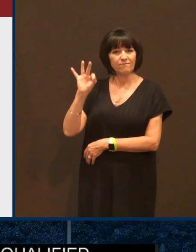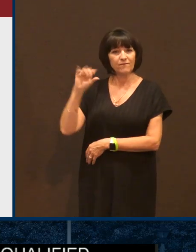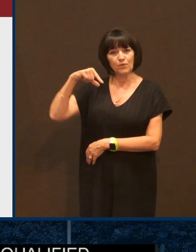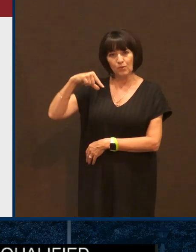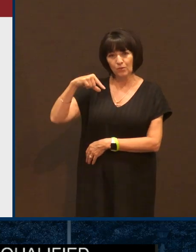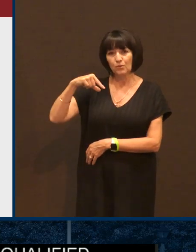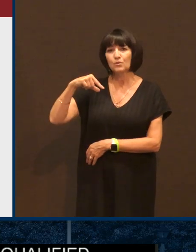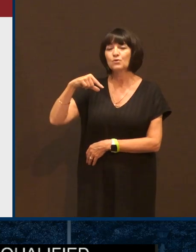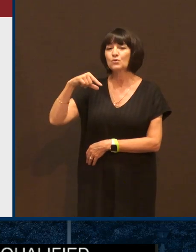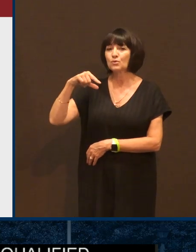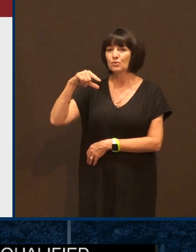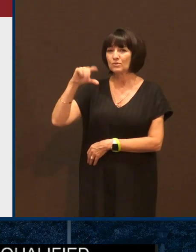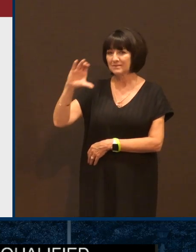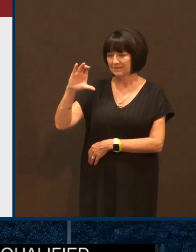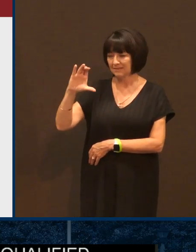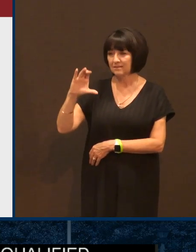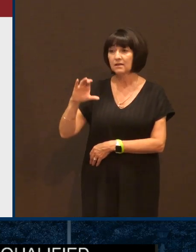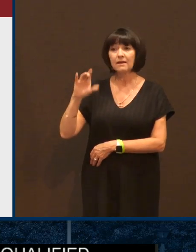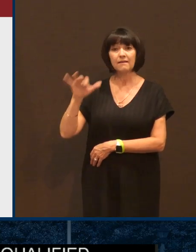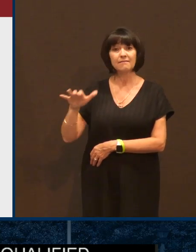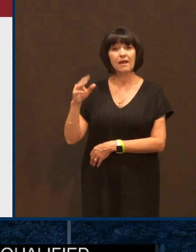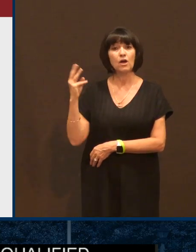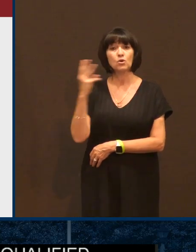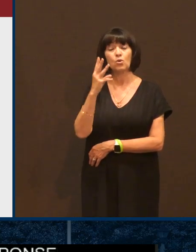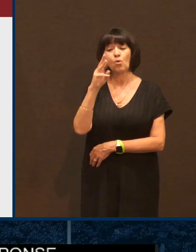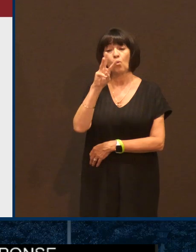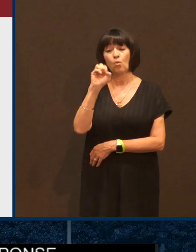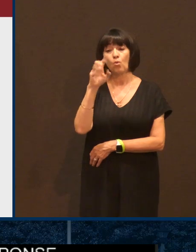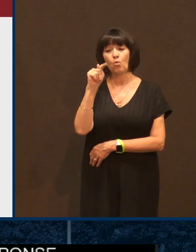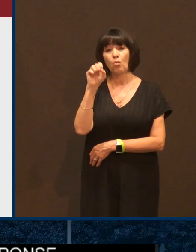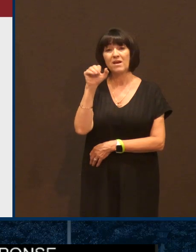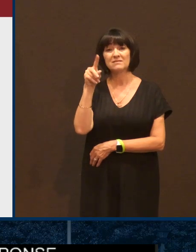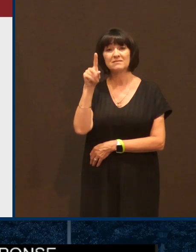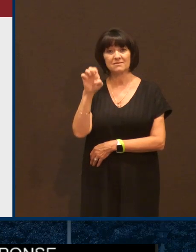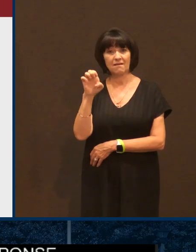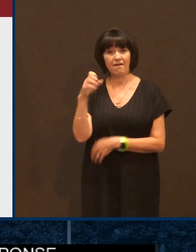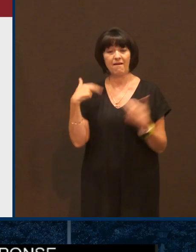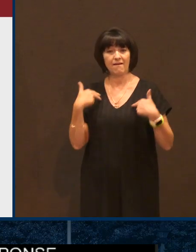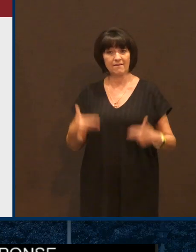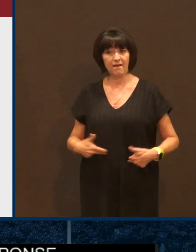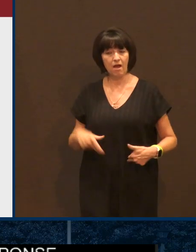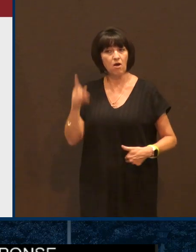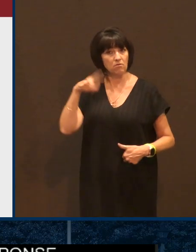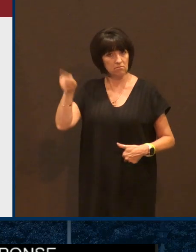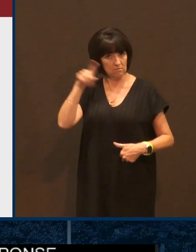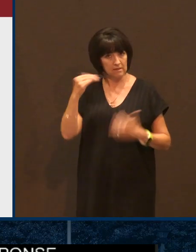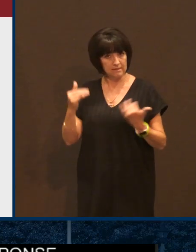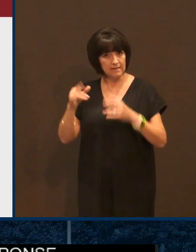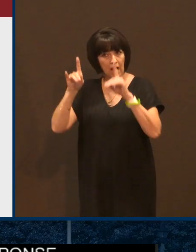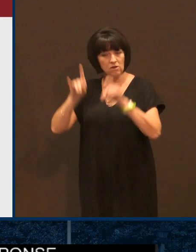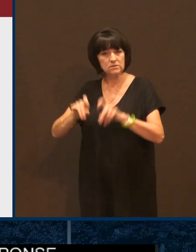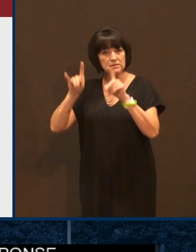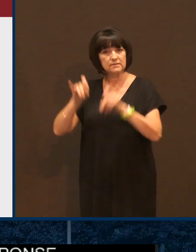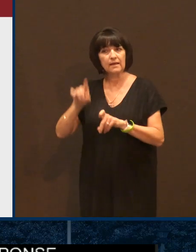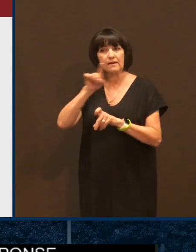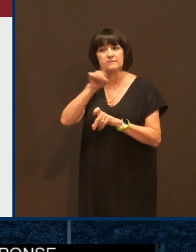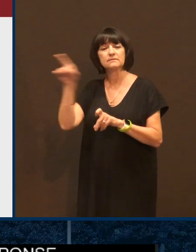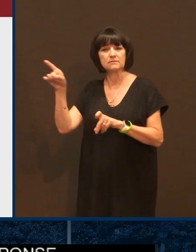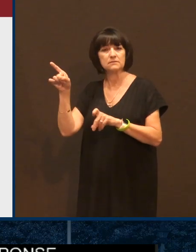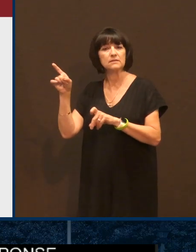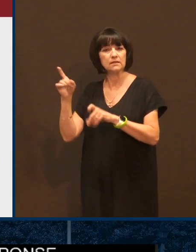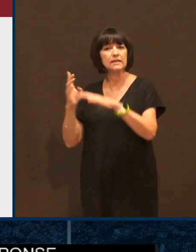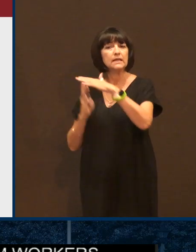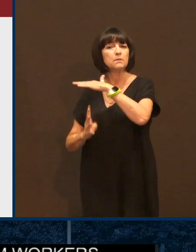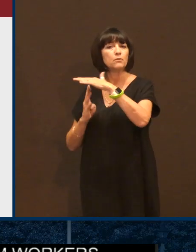example, Westside is testing migrant farm workers, which is so important downstate and in Kent and